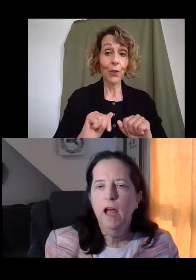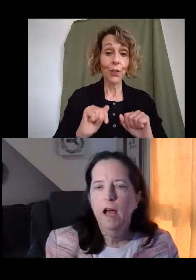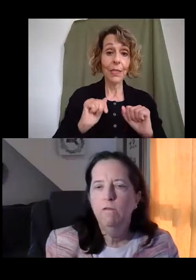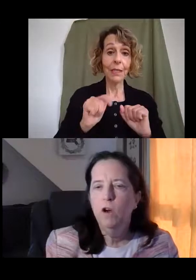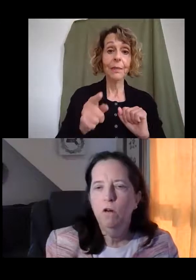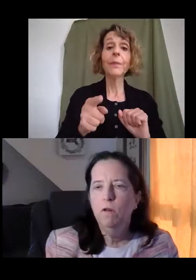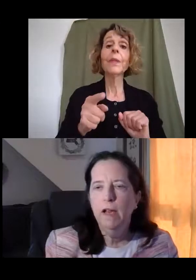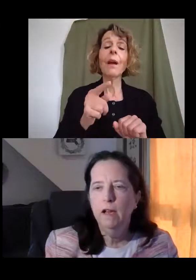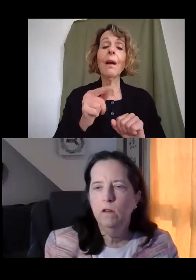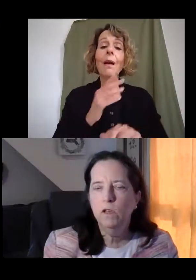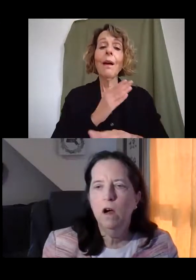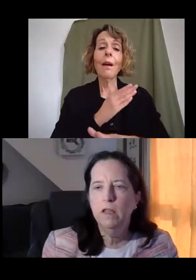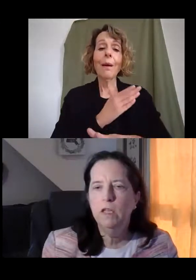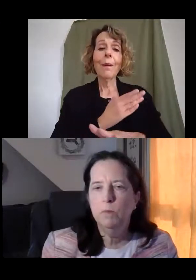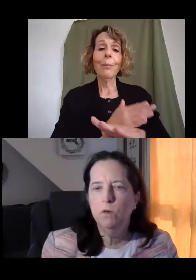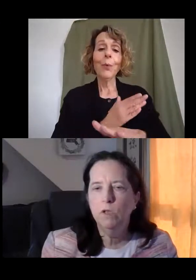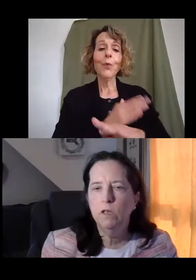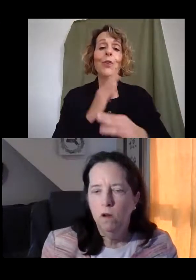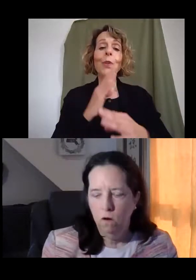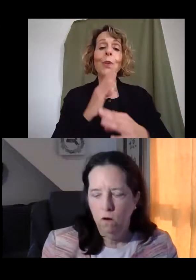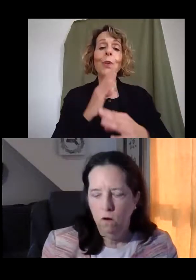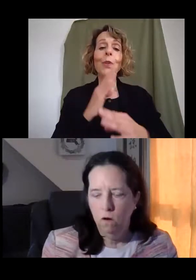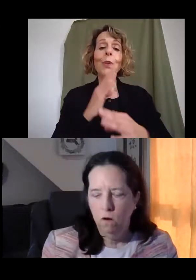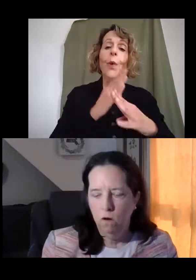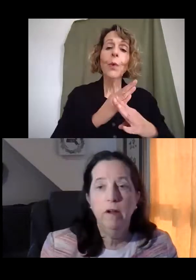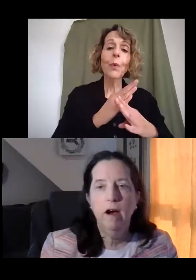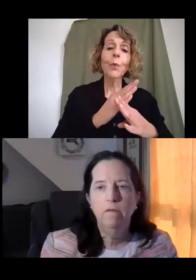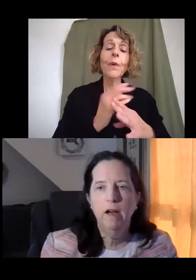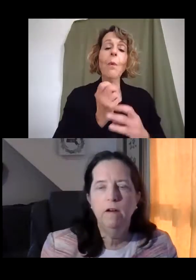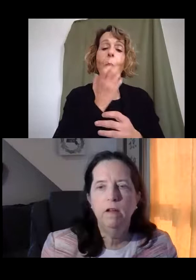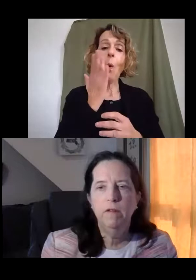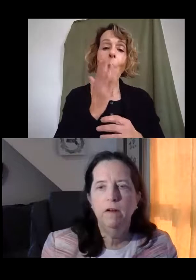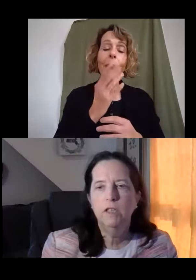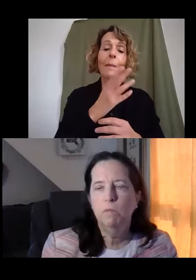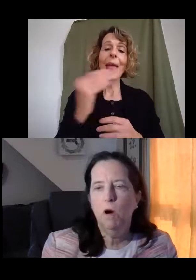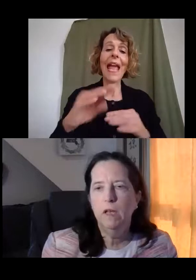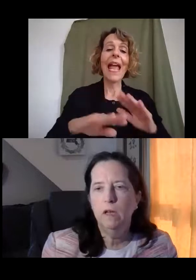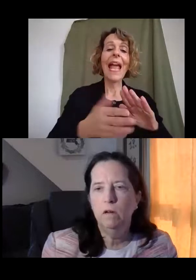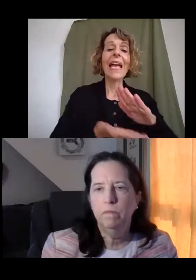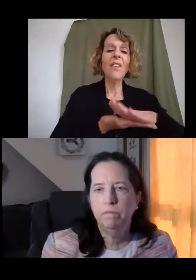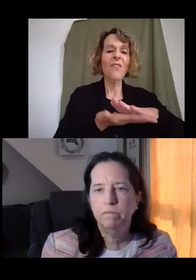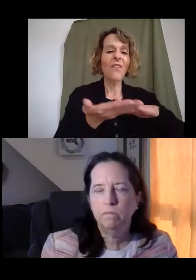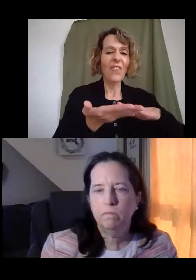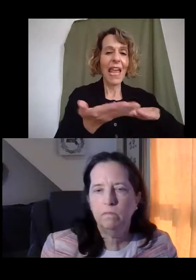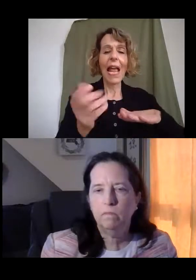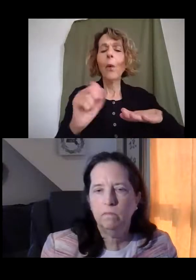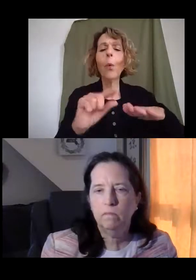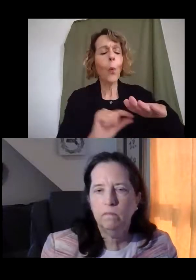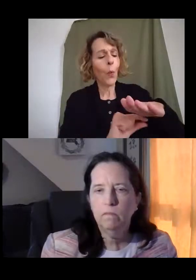you should have no heels on these boots or a very, very small heel.